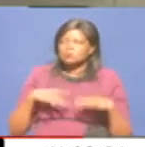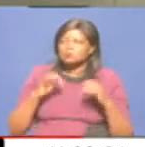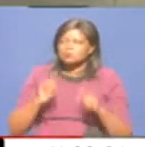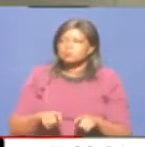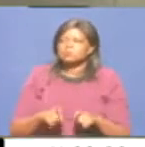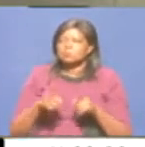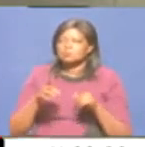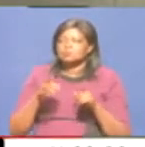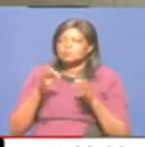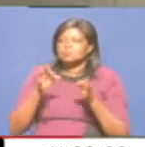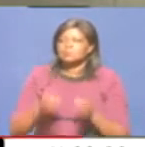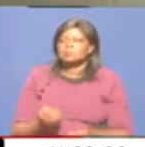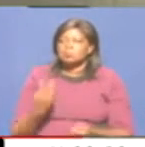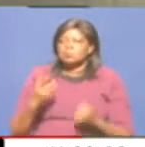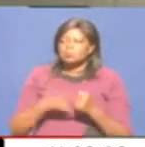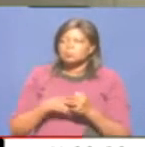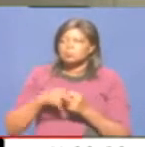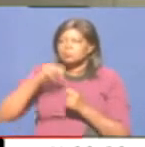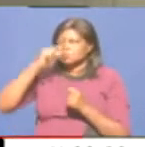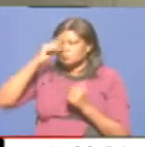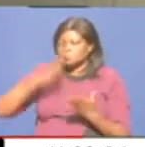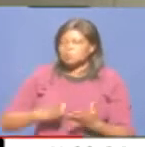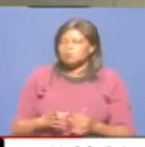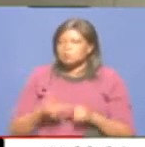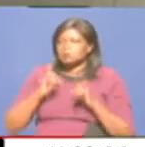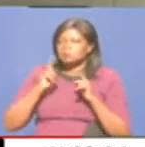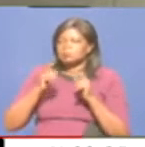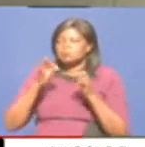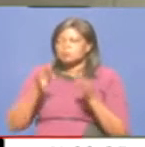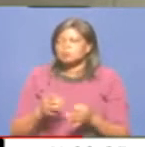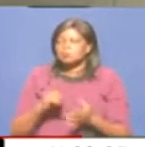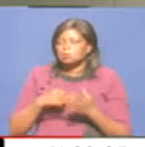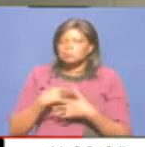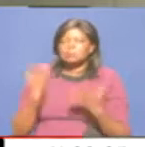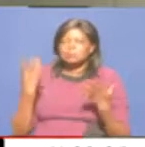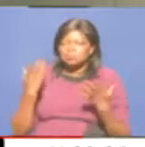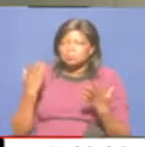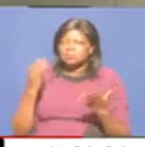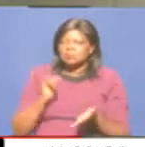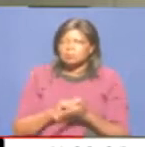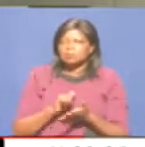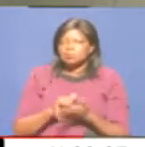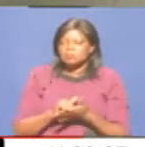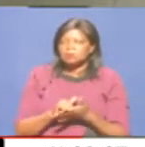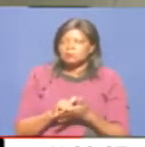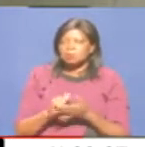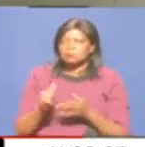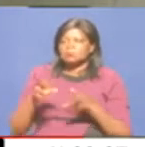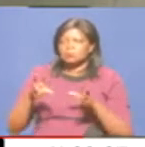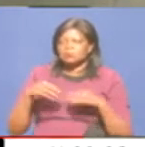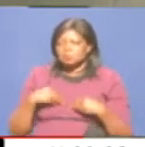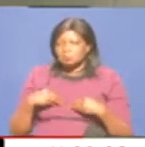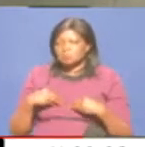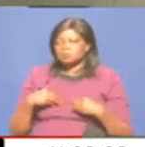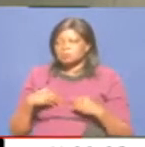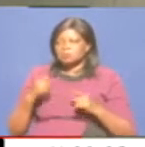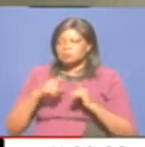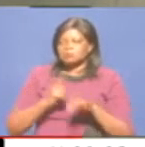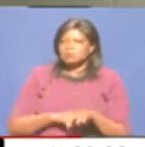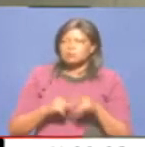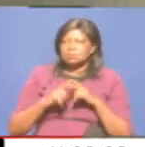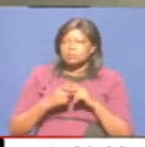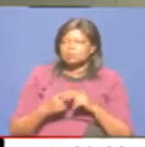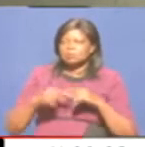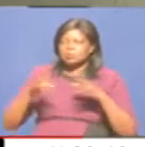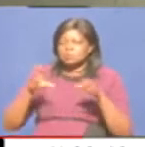The 47 governors, in equal measure, must account for whatever coin they have received since they started receiving it